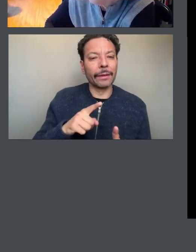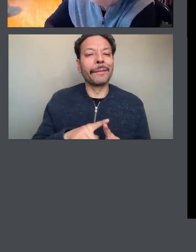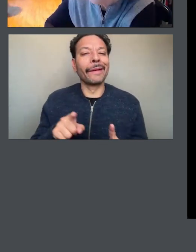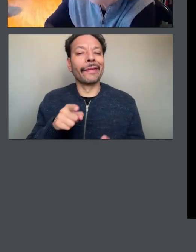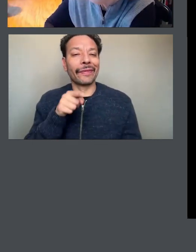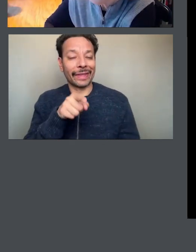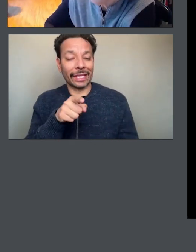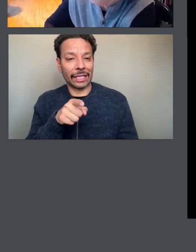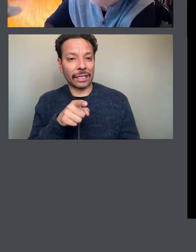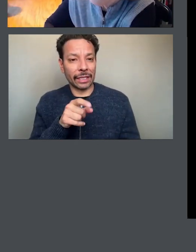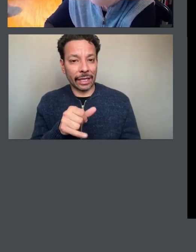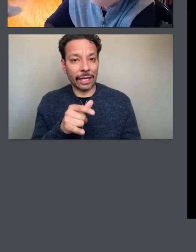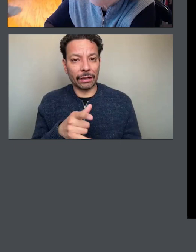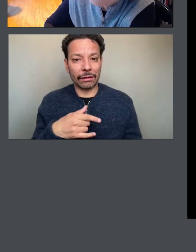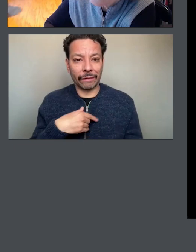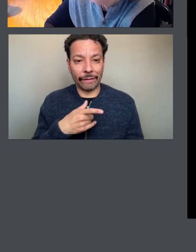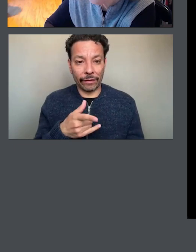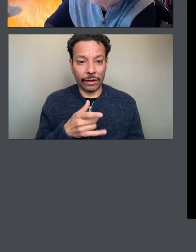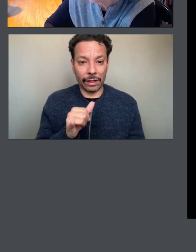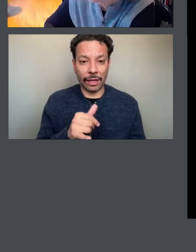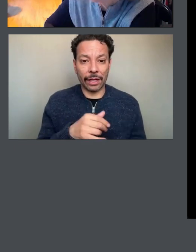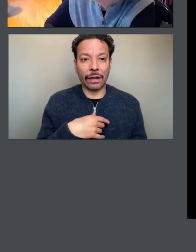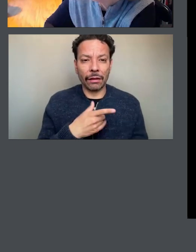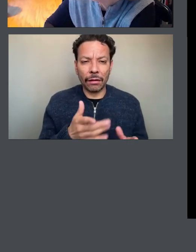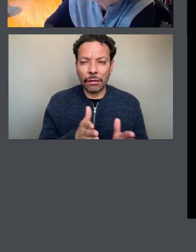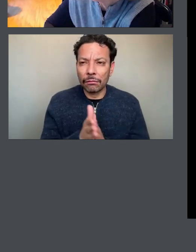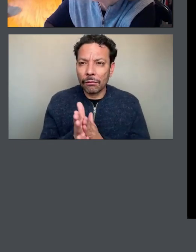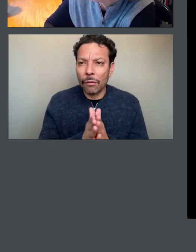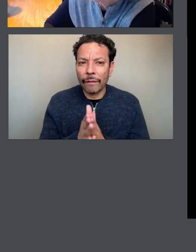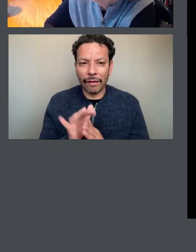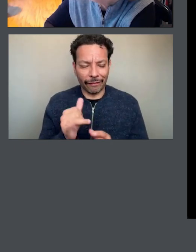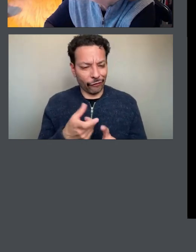were the motivators for this set of studies.